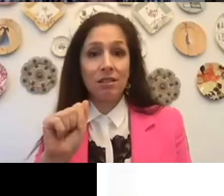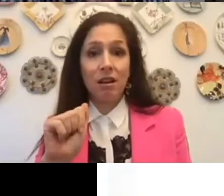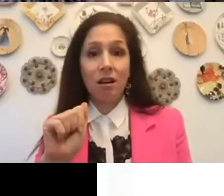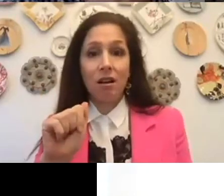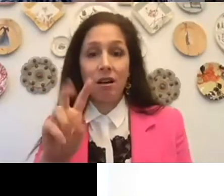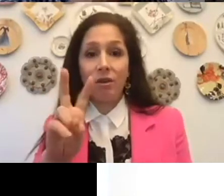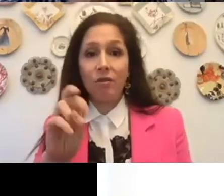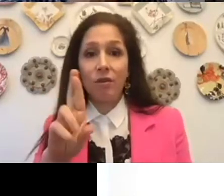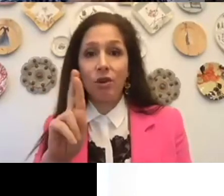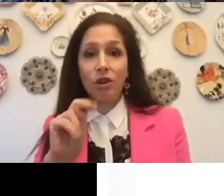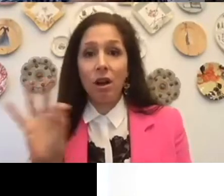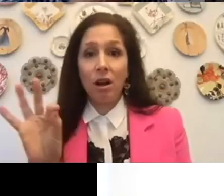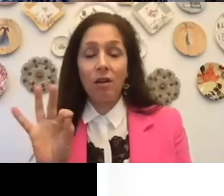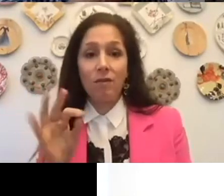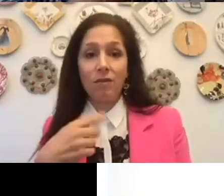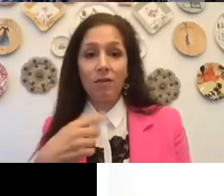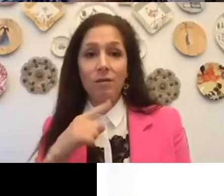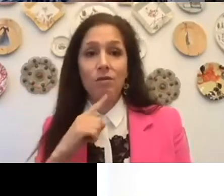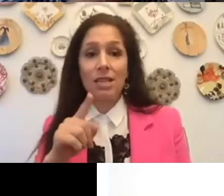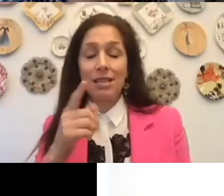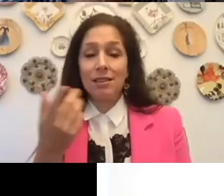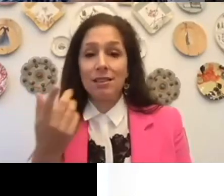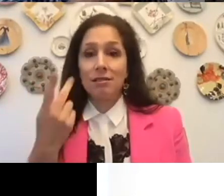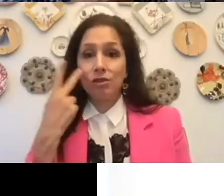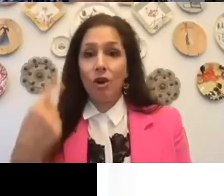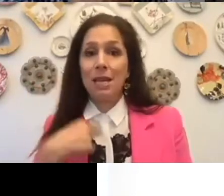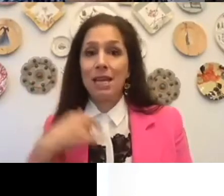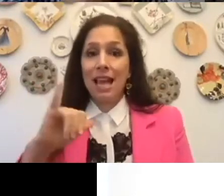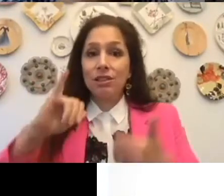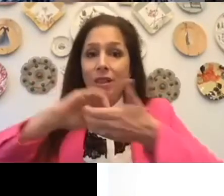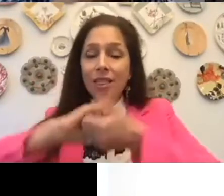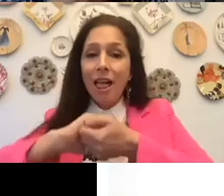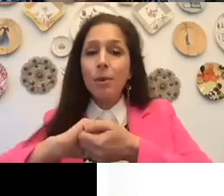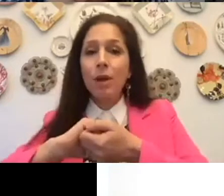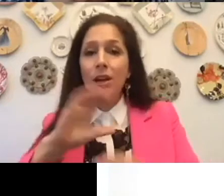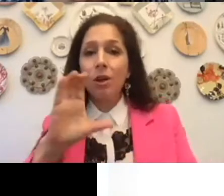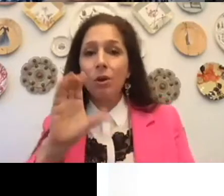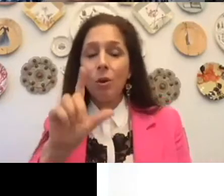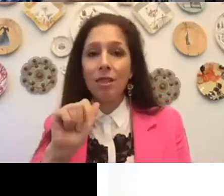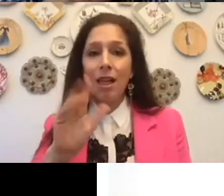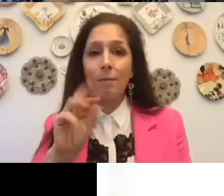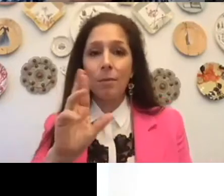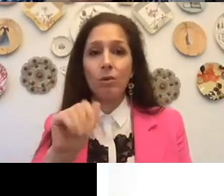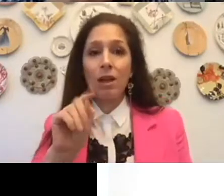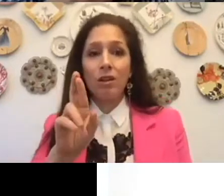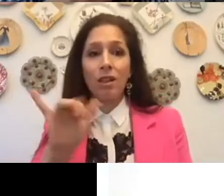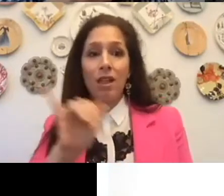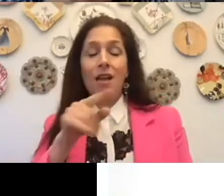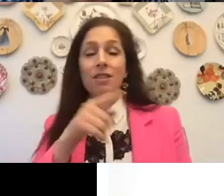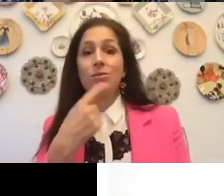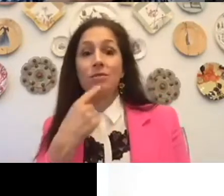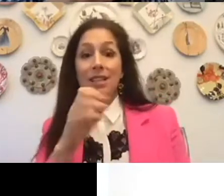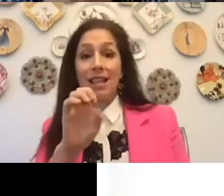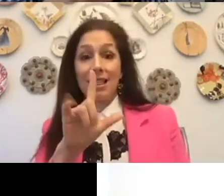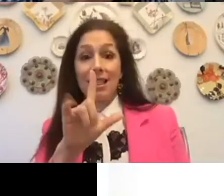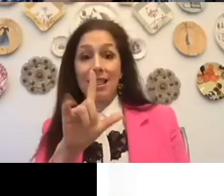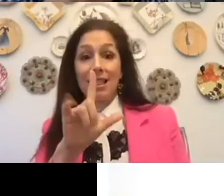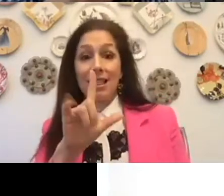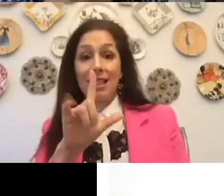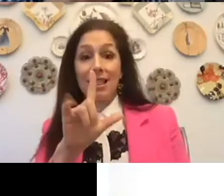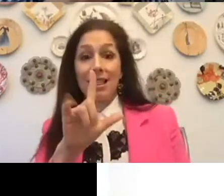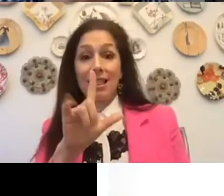primarily by the showrunner, Renaud. Like, I feel like she saw me as a collaborator,